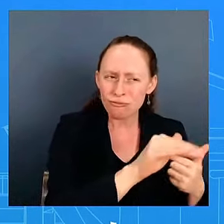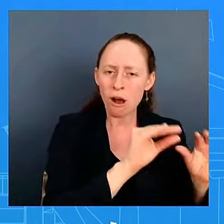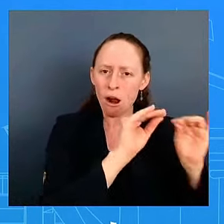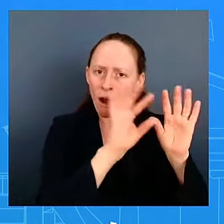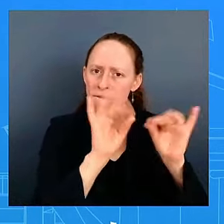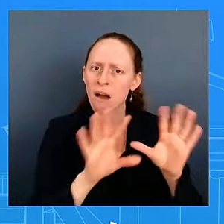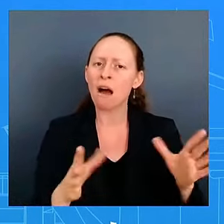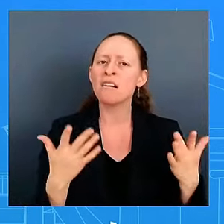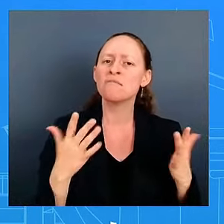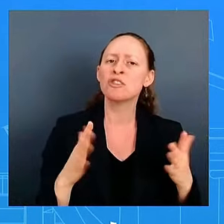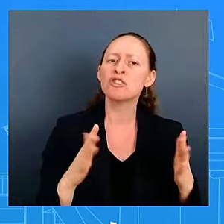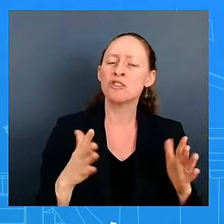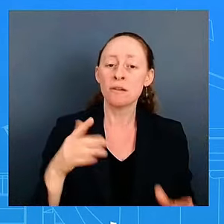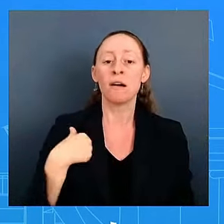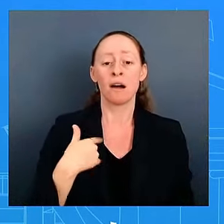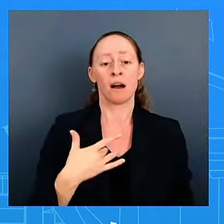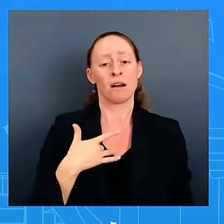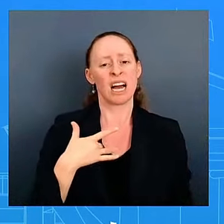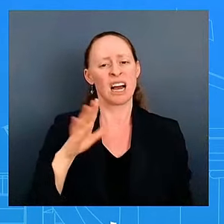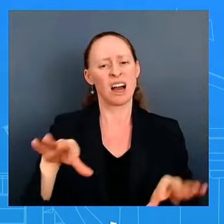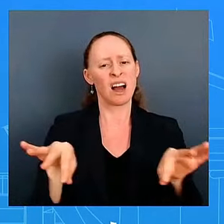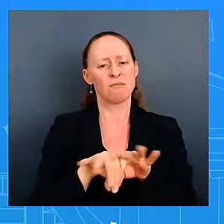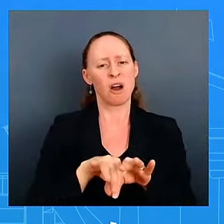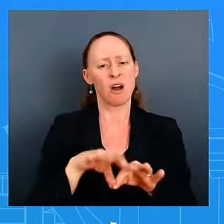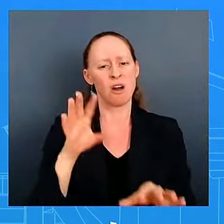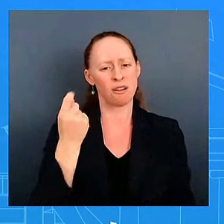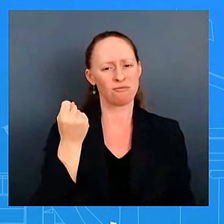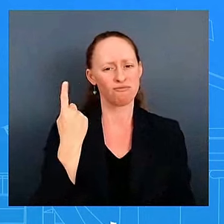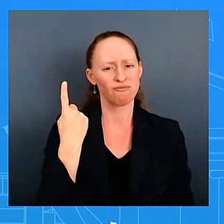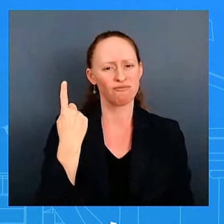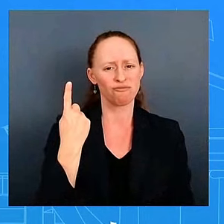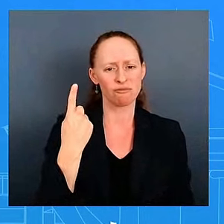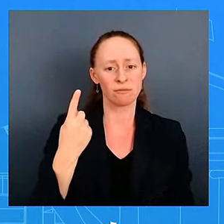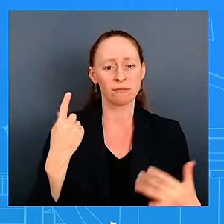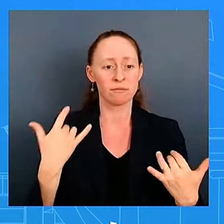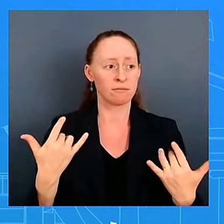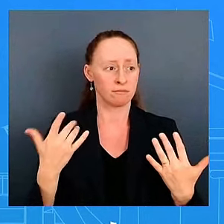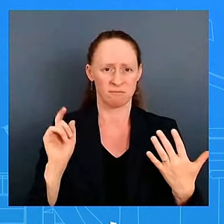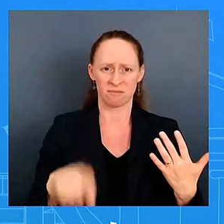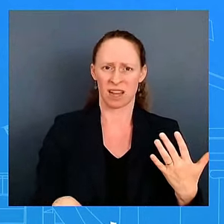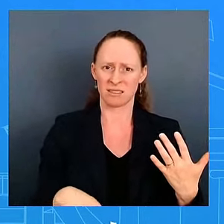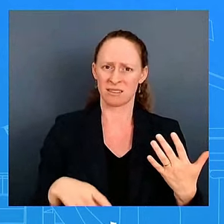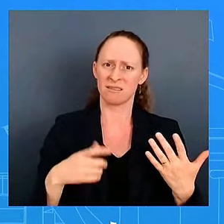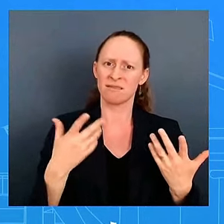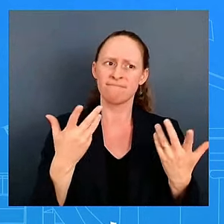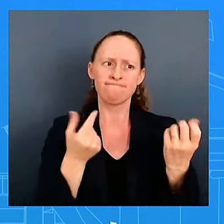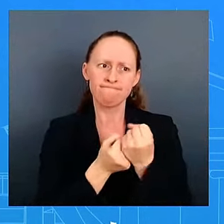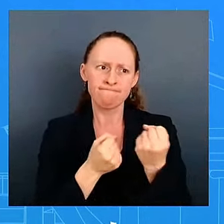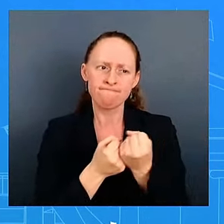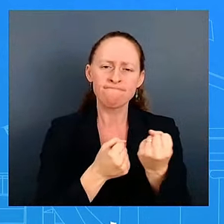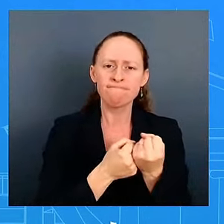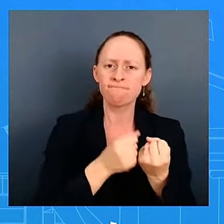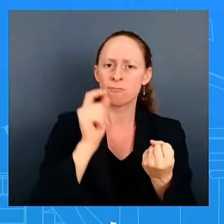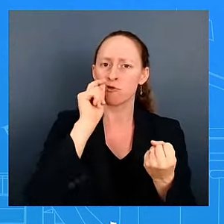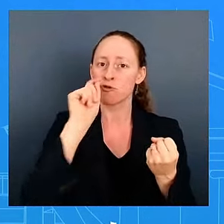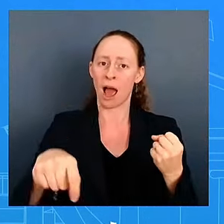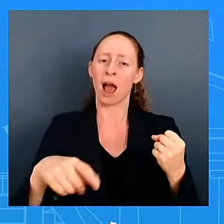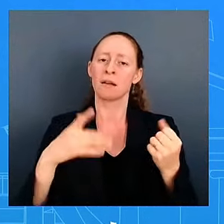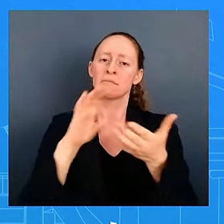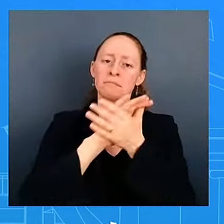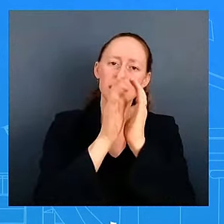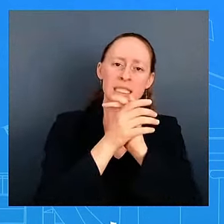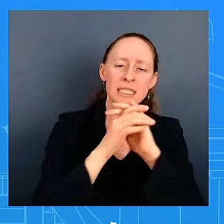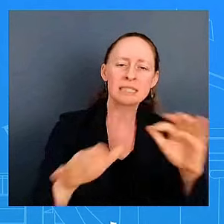enduring and just peace when it comes to Ukraine. It is important for all our allies to realize this. And so we also believe